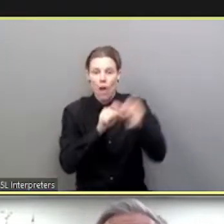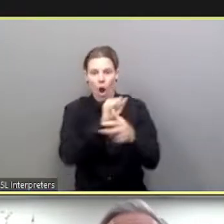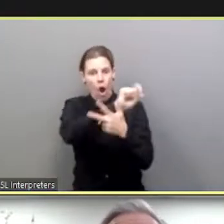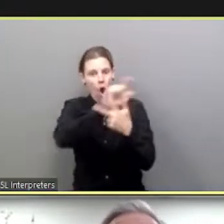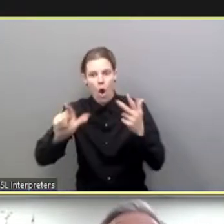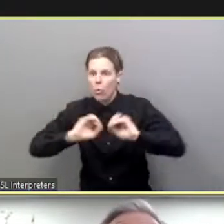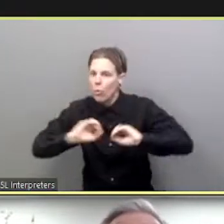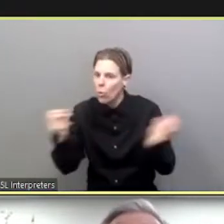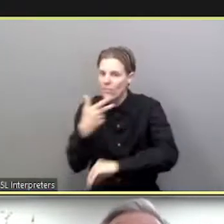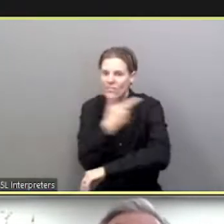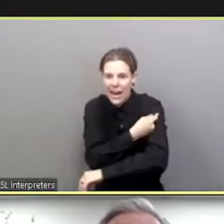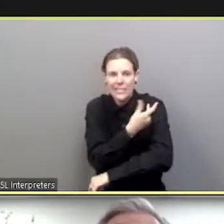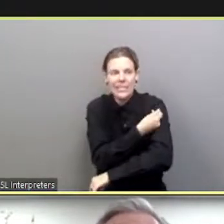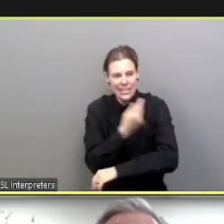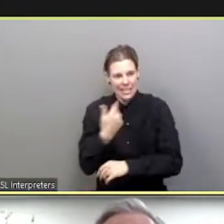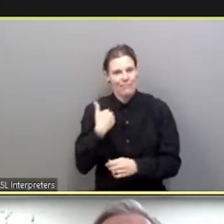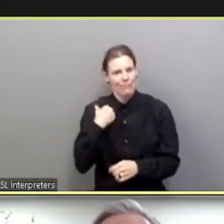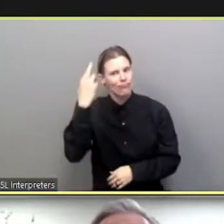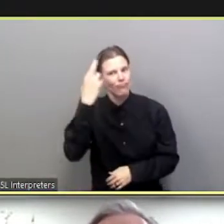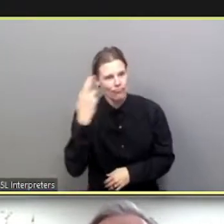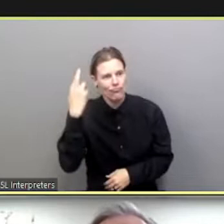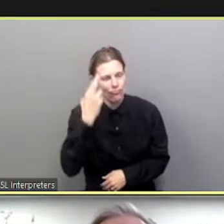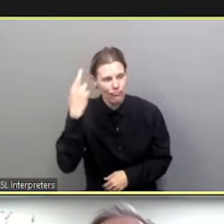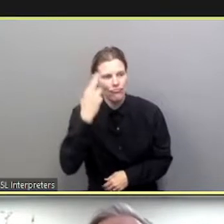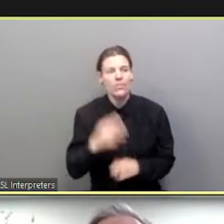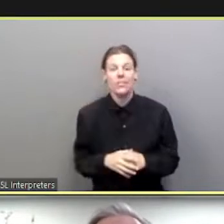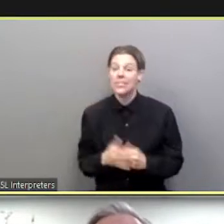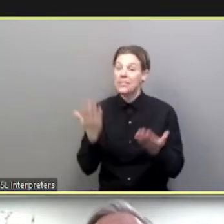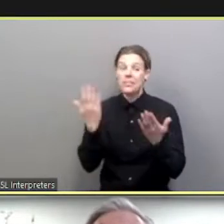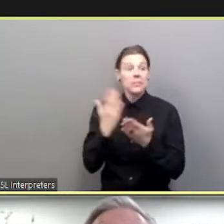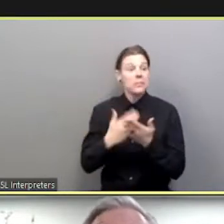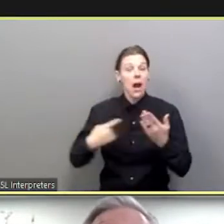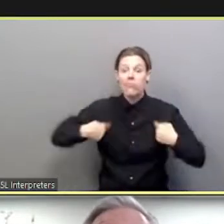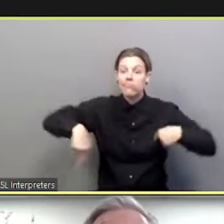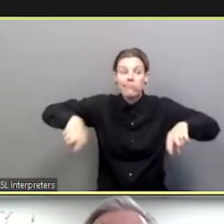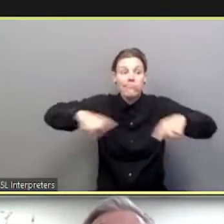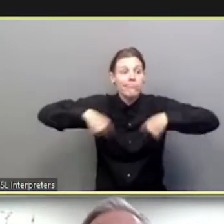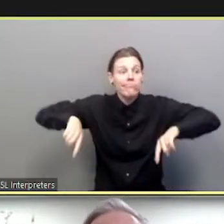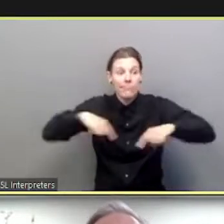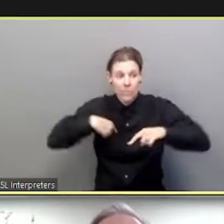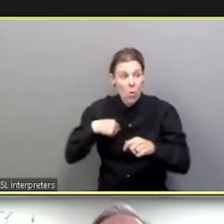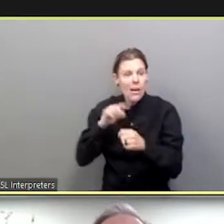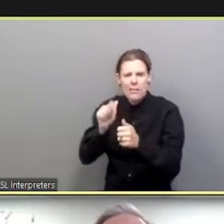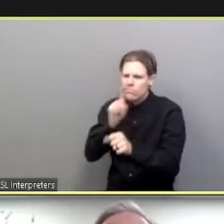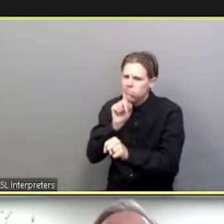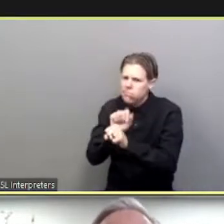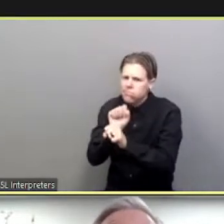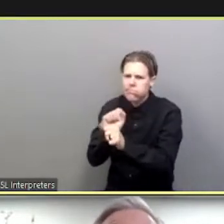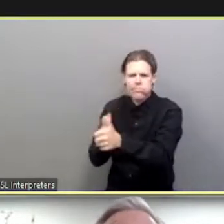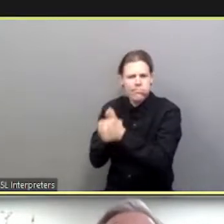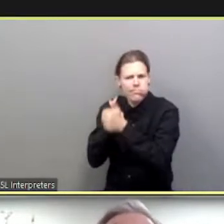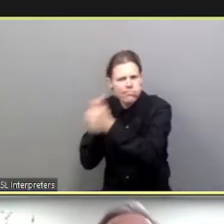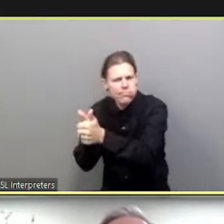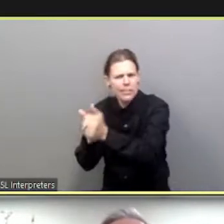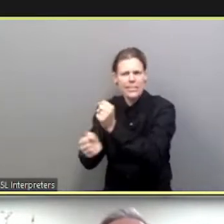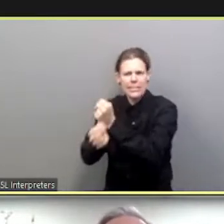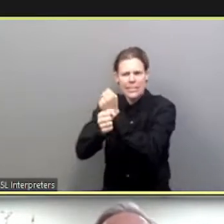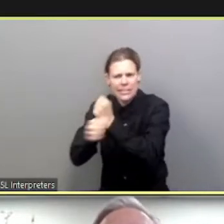complacent with COVID safe practices, both as individuals, perhaps businesses, large gatherings,